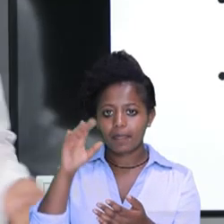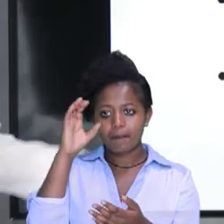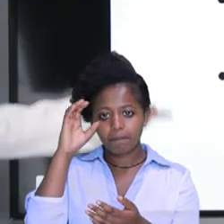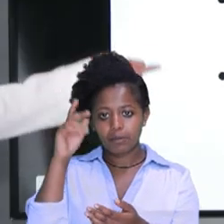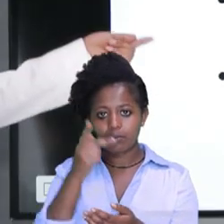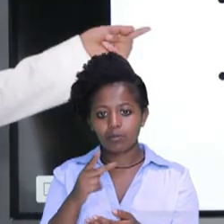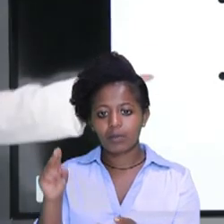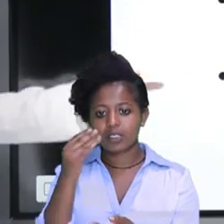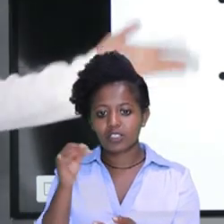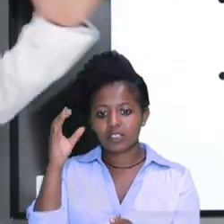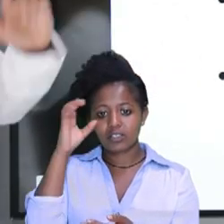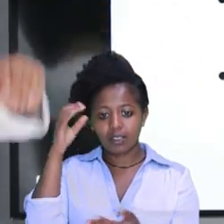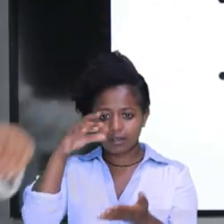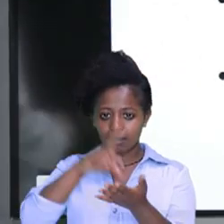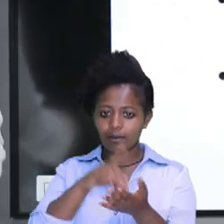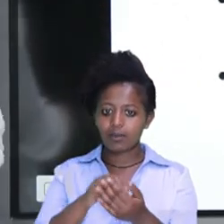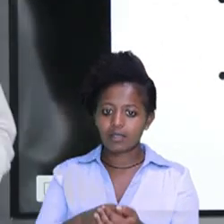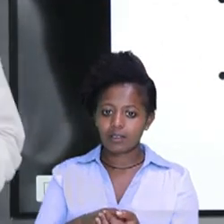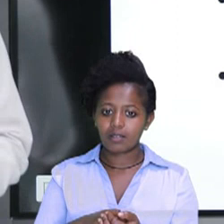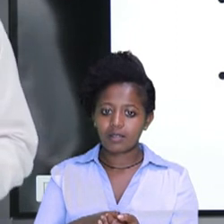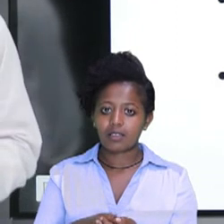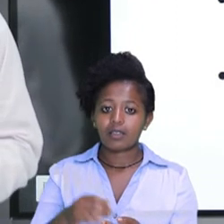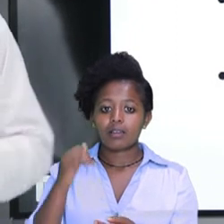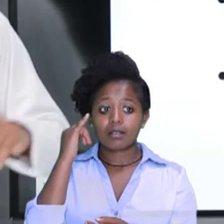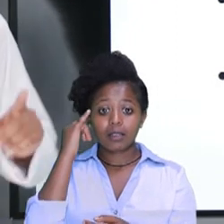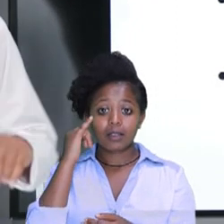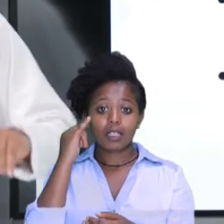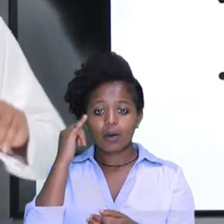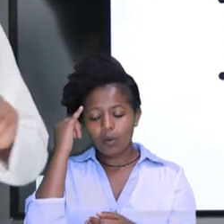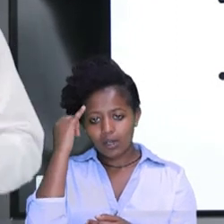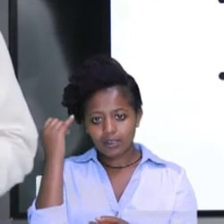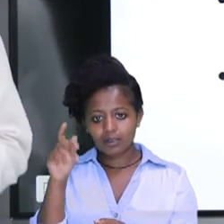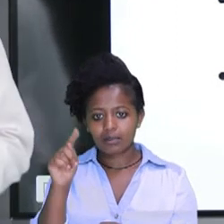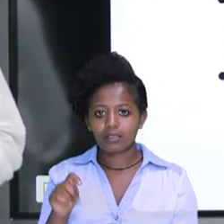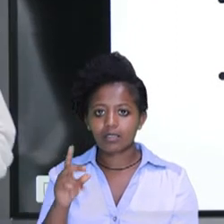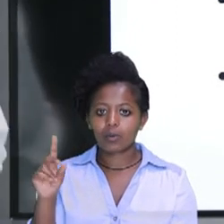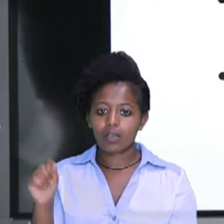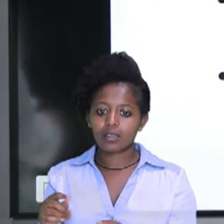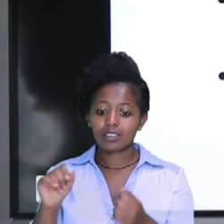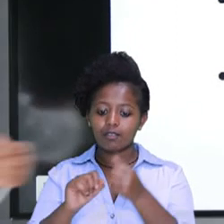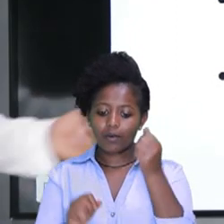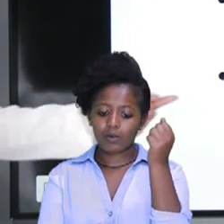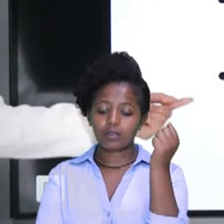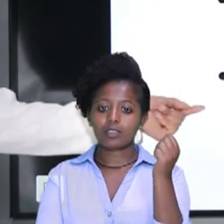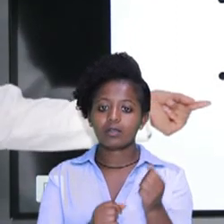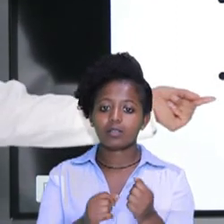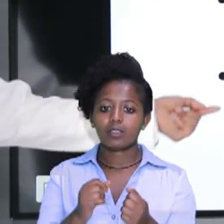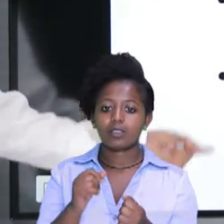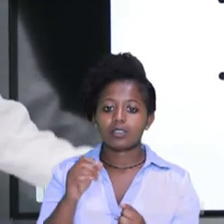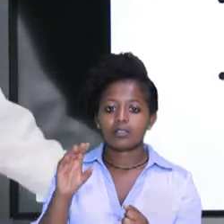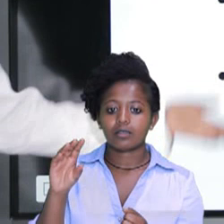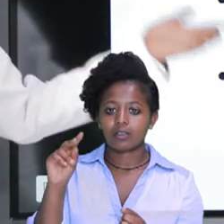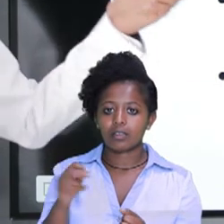China. While the communists fled to Taiwan or Formosa, they founded Chiang